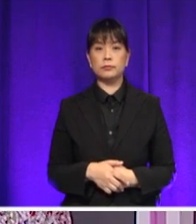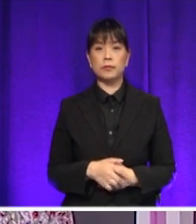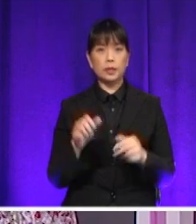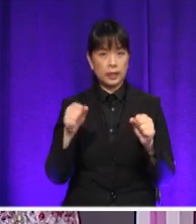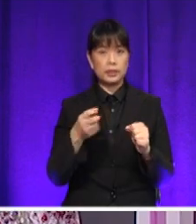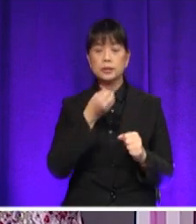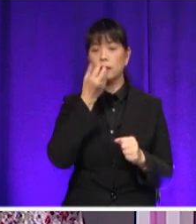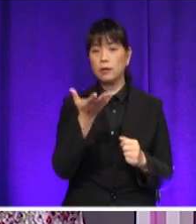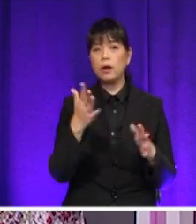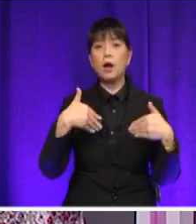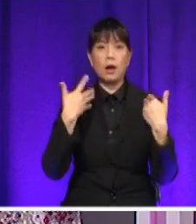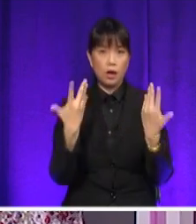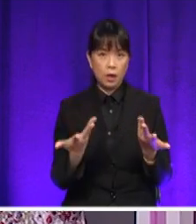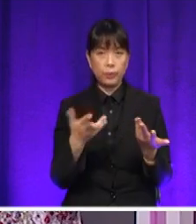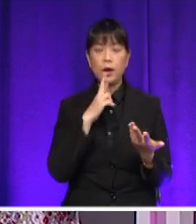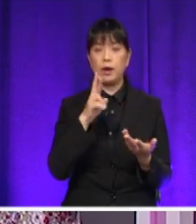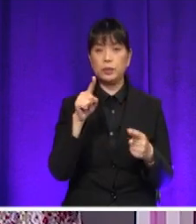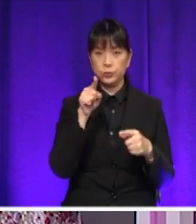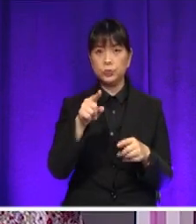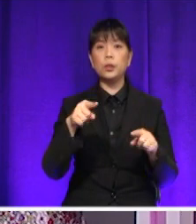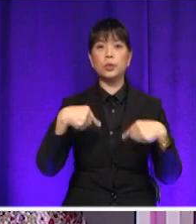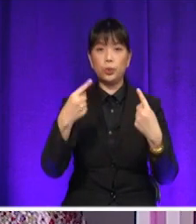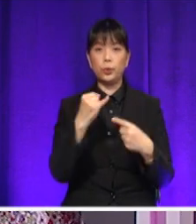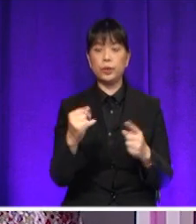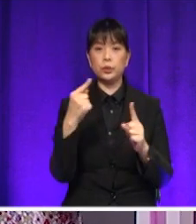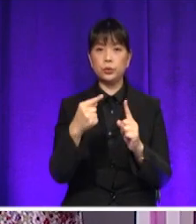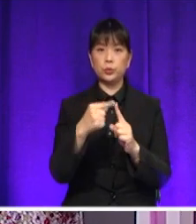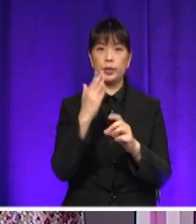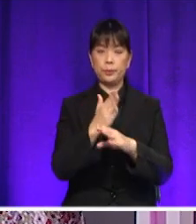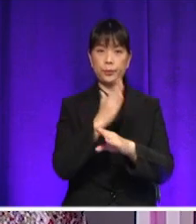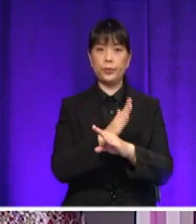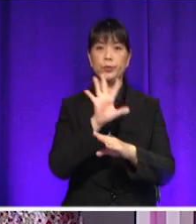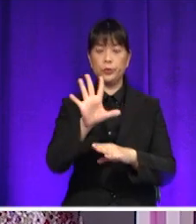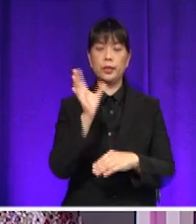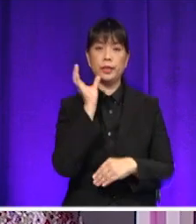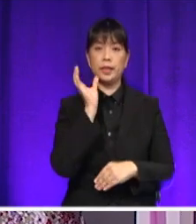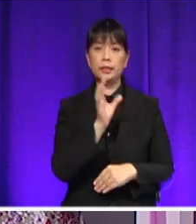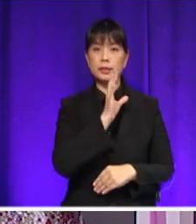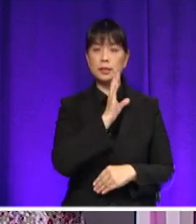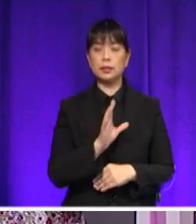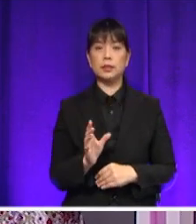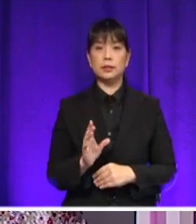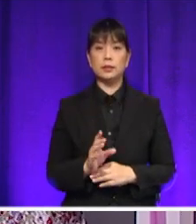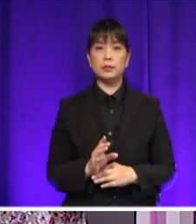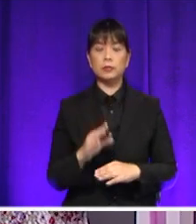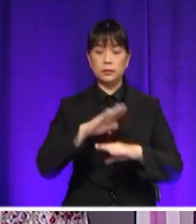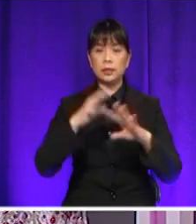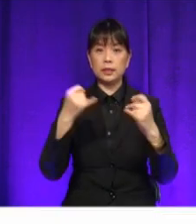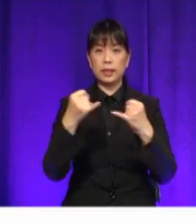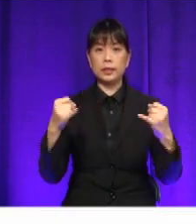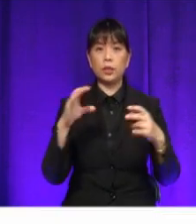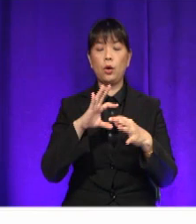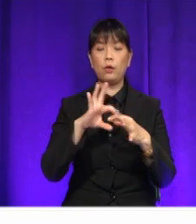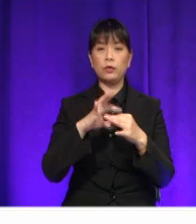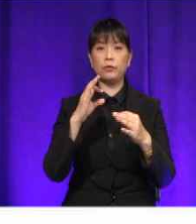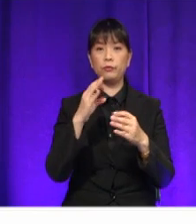more? How are you going to improve the canteen? In what way? In terms of types of food or infrastructure?